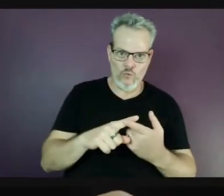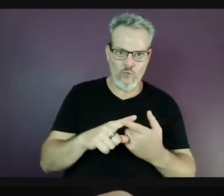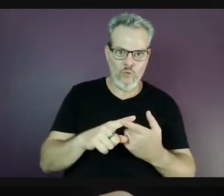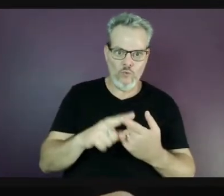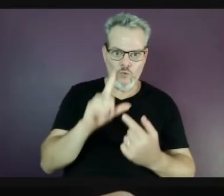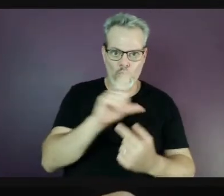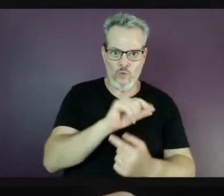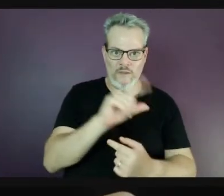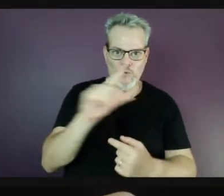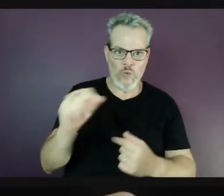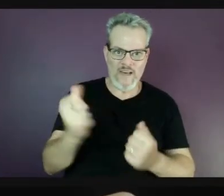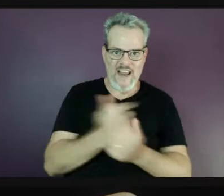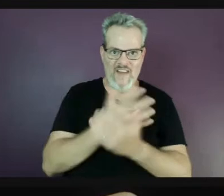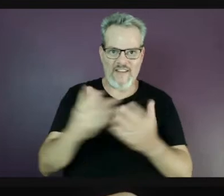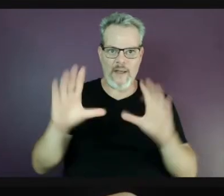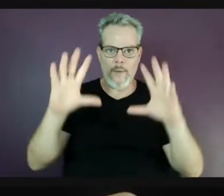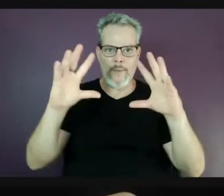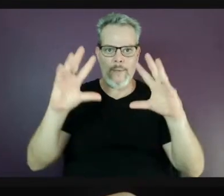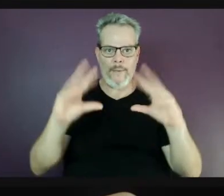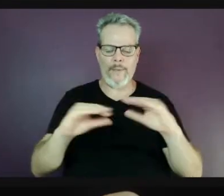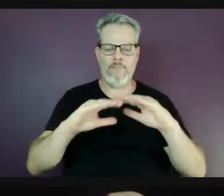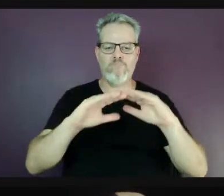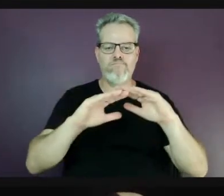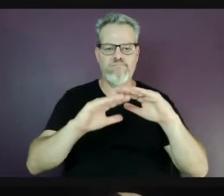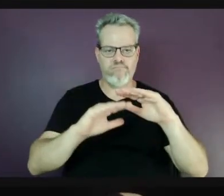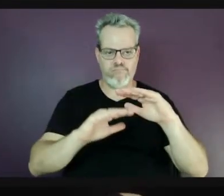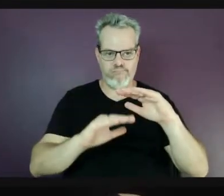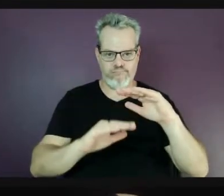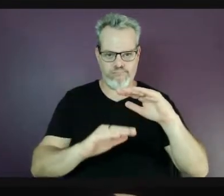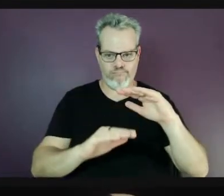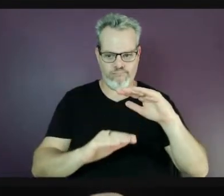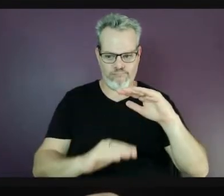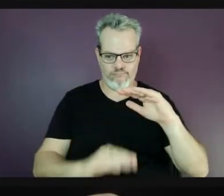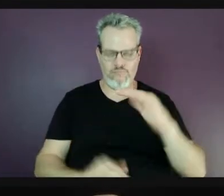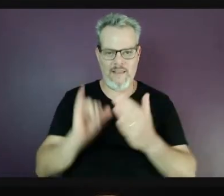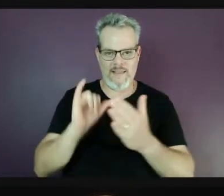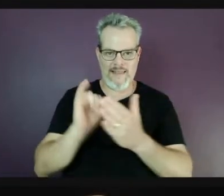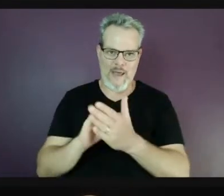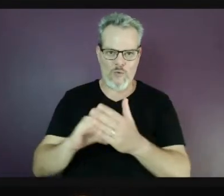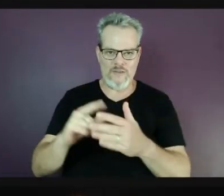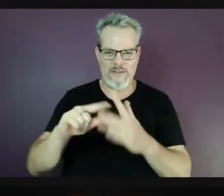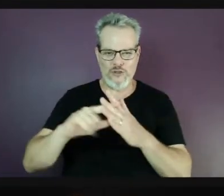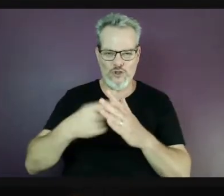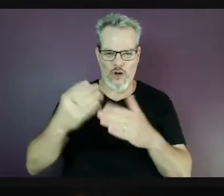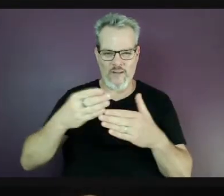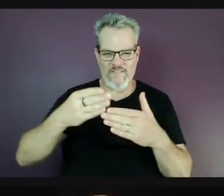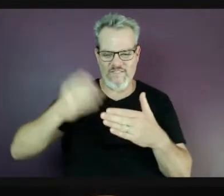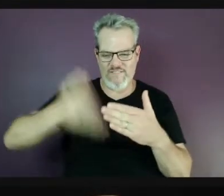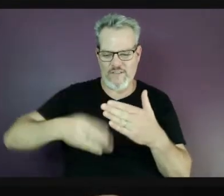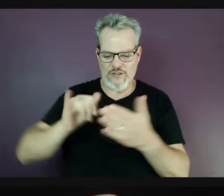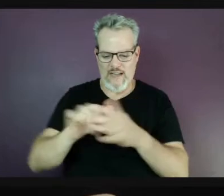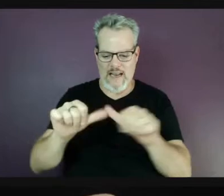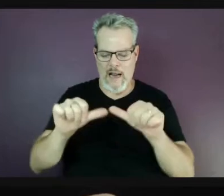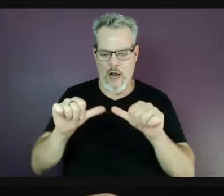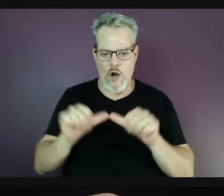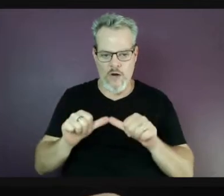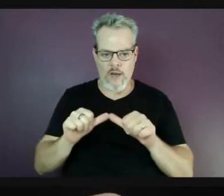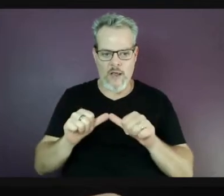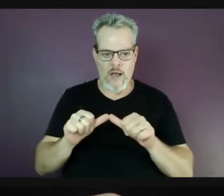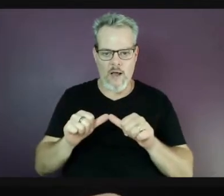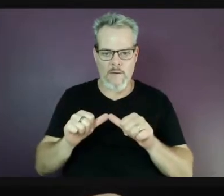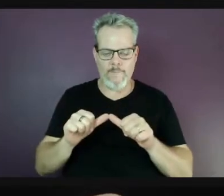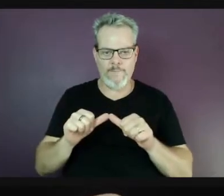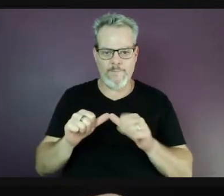back afterwards, right? And that was the beginning of the end for this east rift connector modern phase